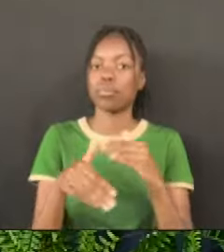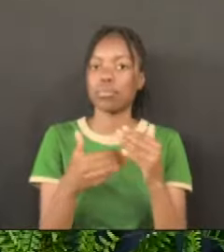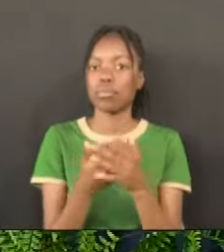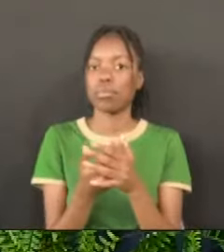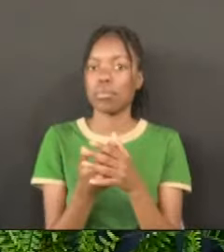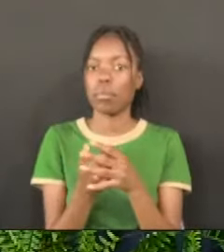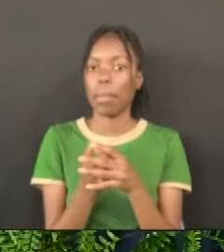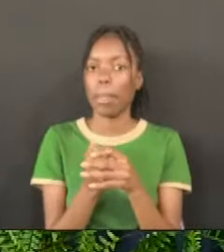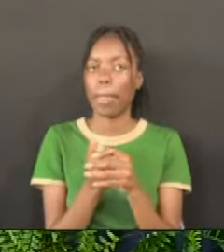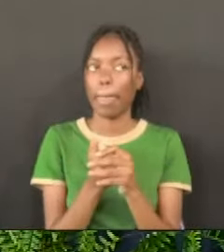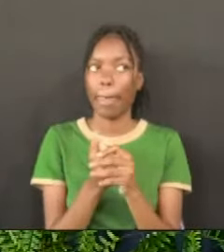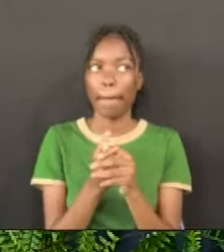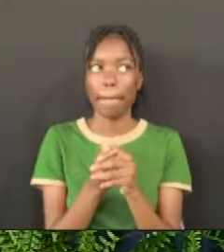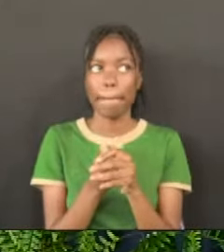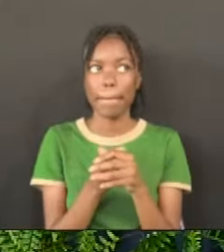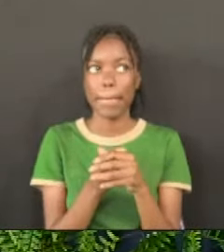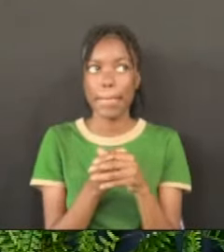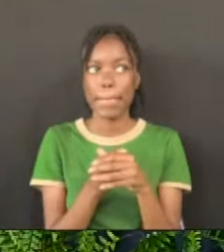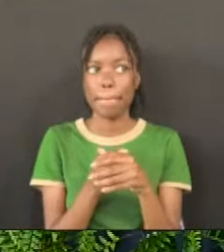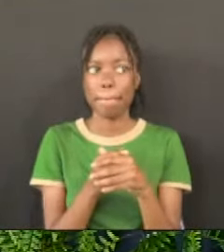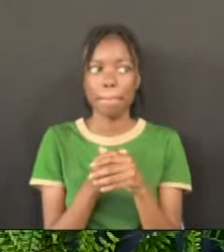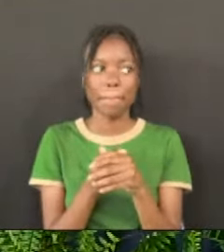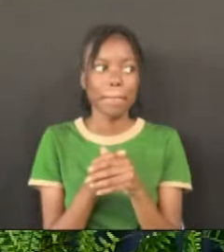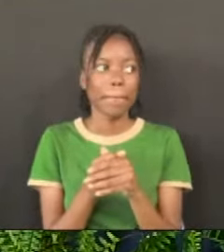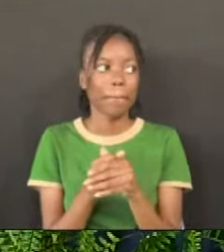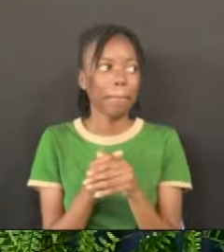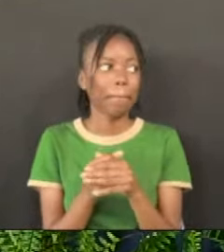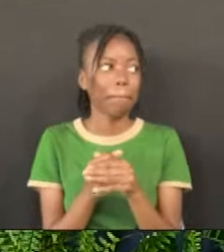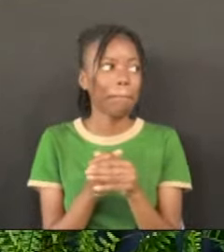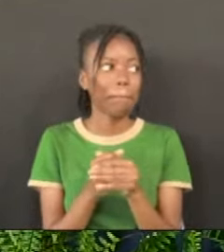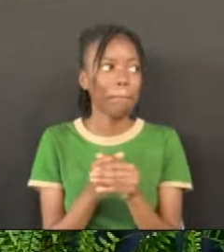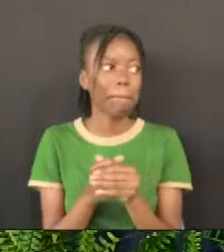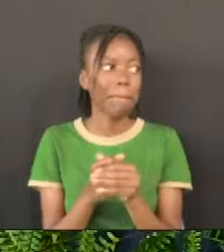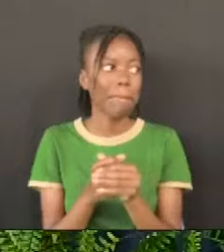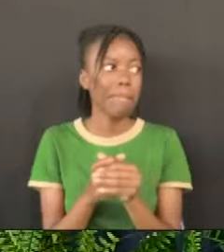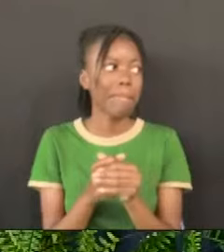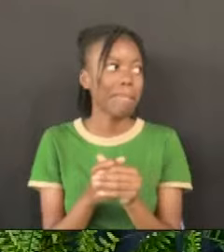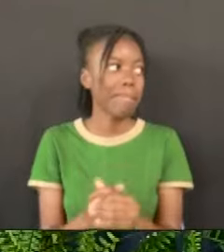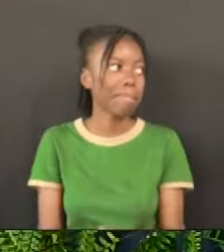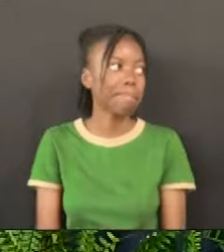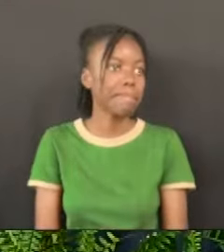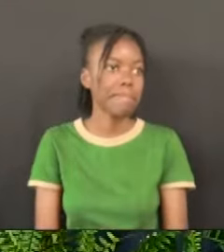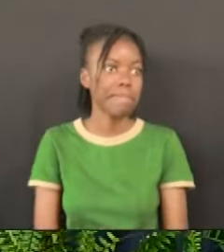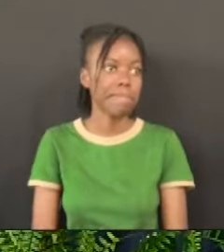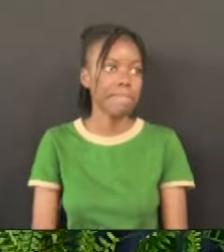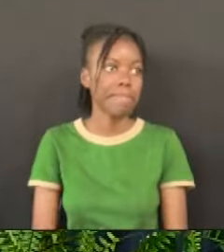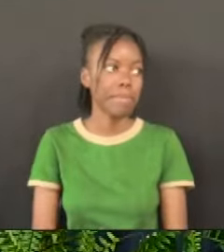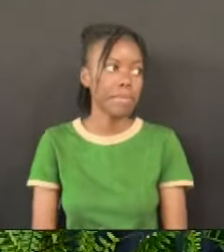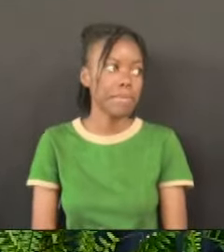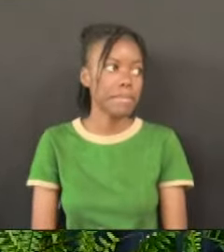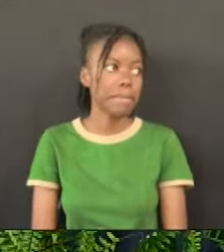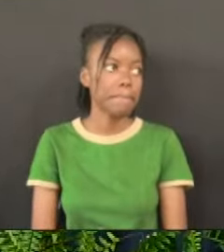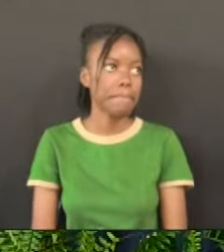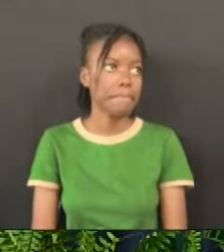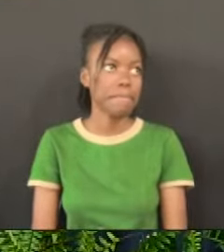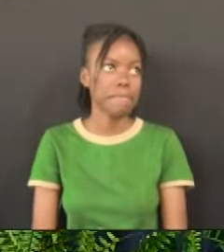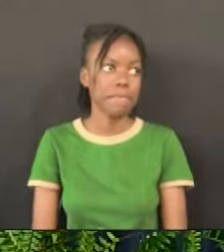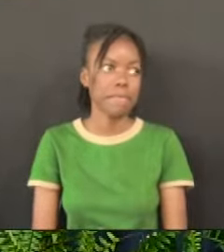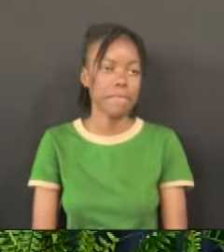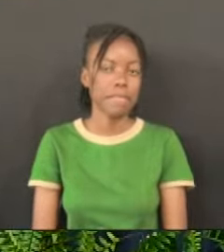At this point, I cannot help. Choristers, just come forward. I need not to continue with this sermon. I must cut it short here now.